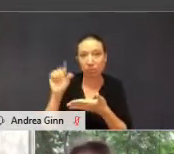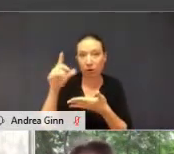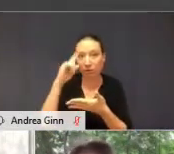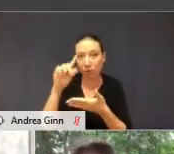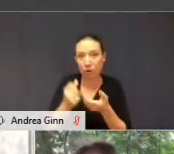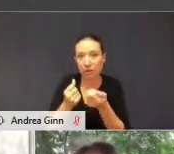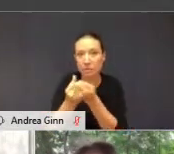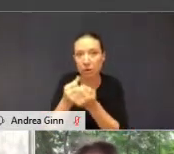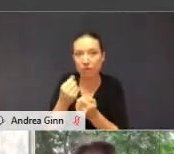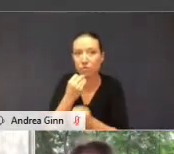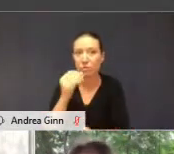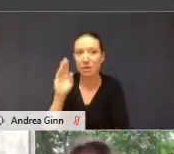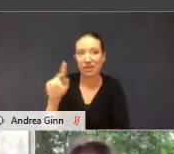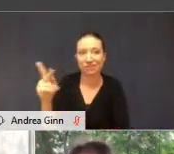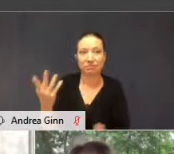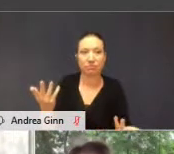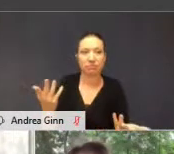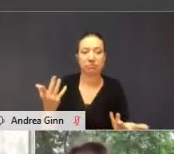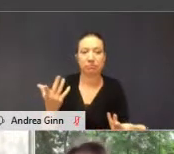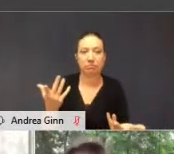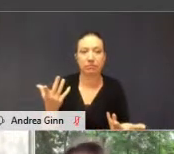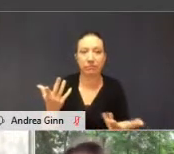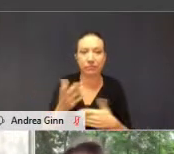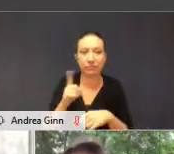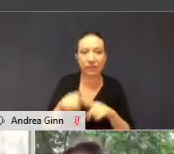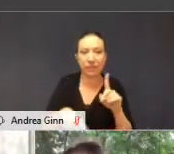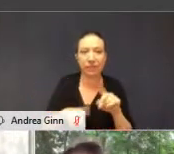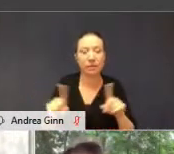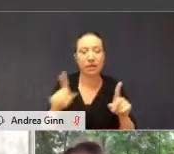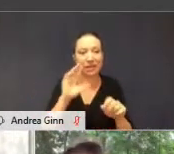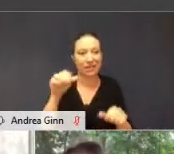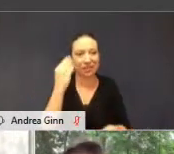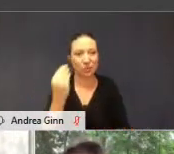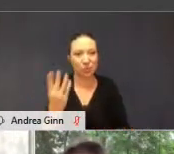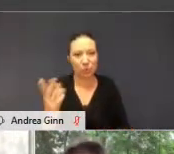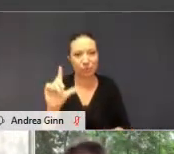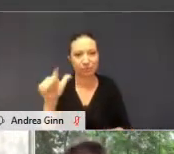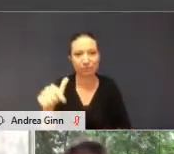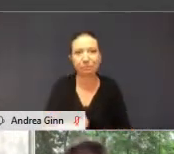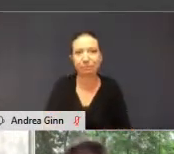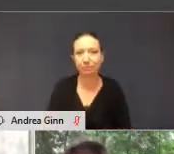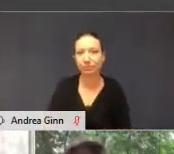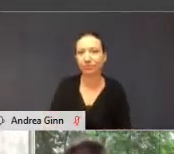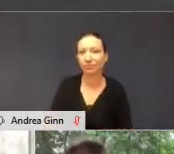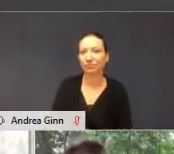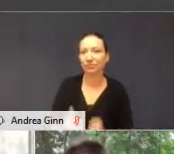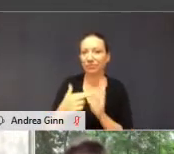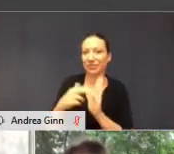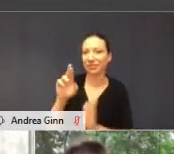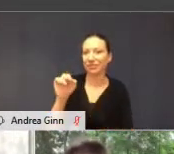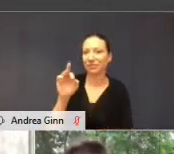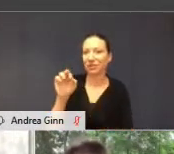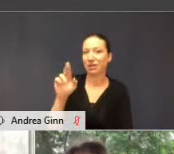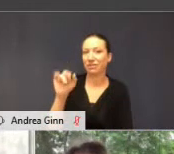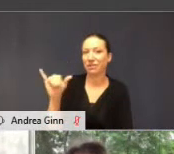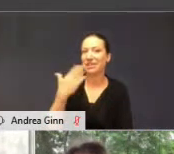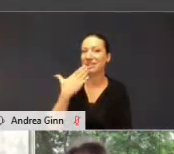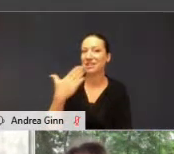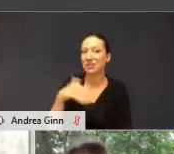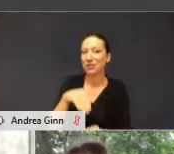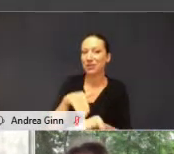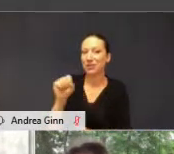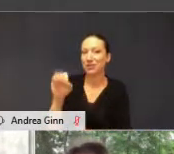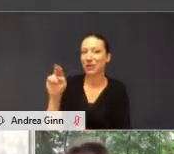but we can get back to you on that one. Okay, thank you, Dr. Grace. Thank you,